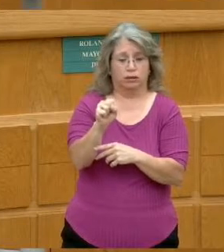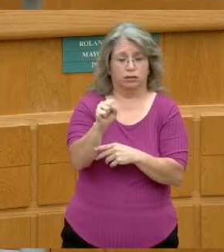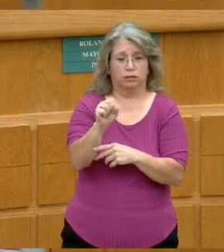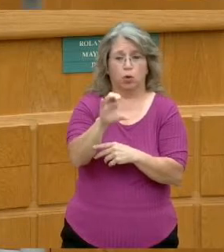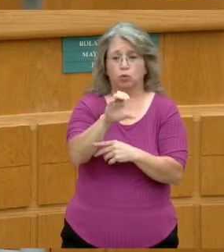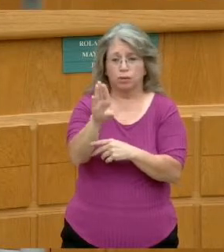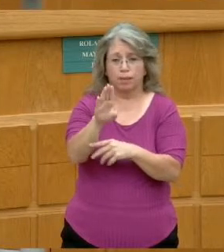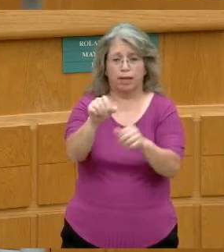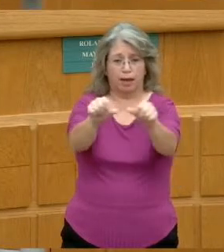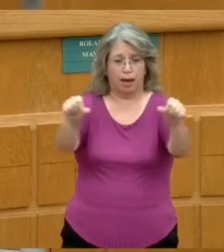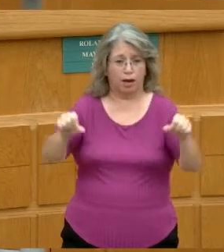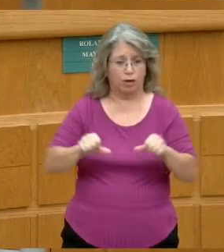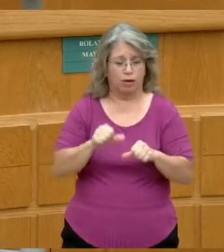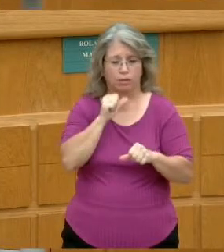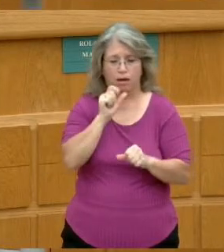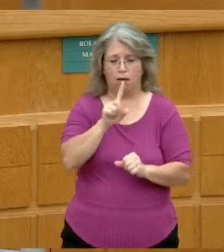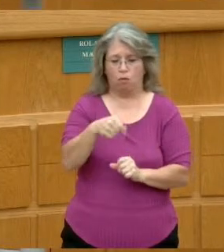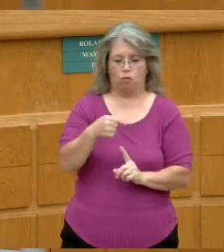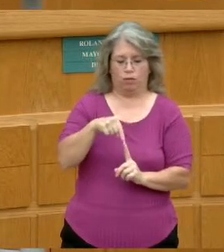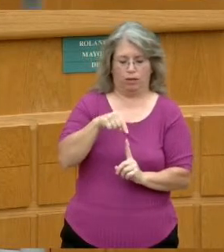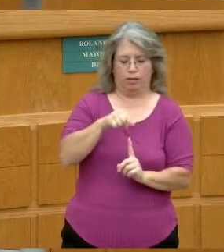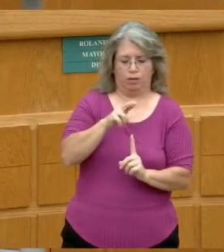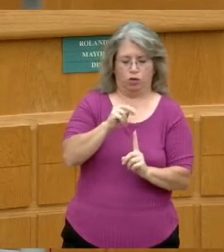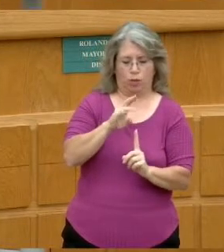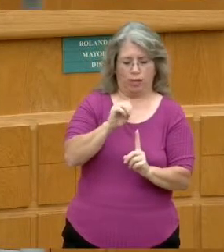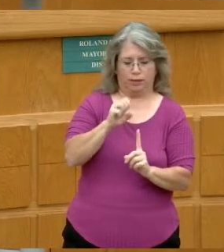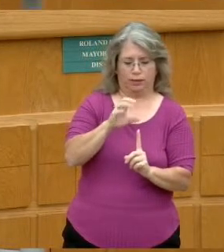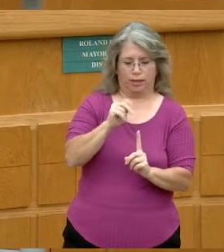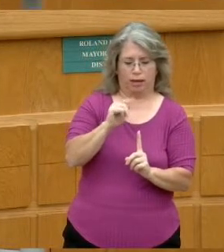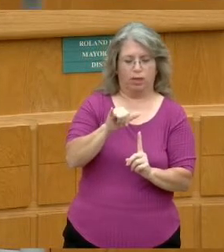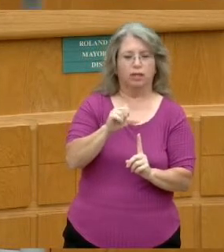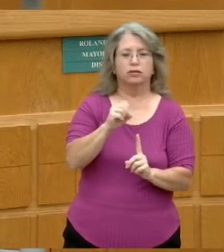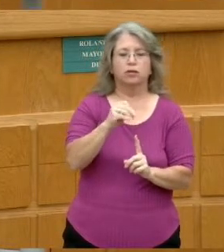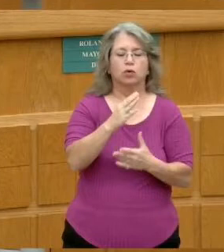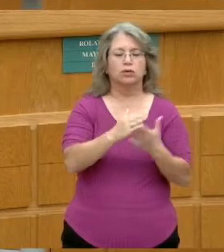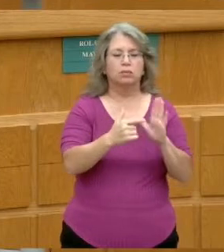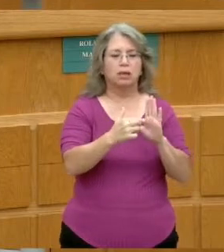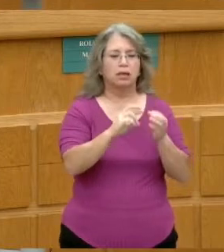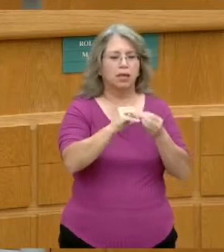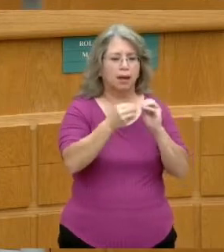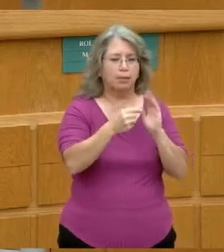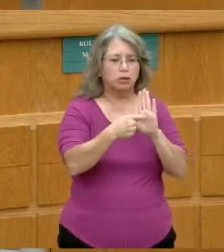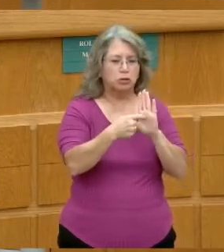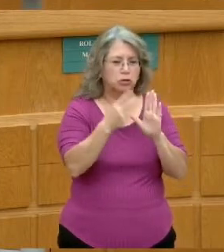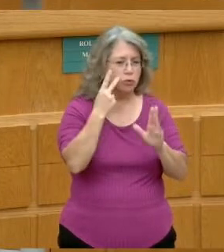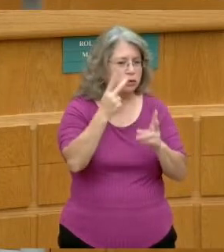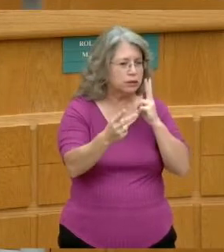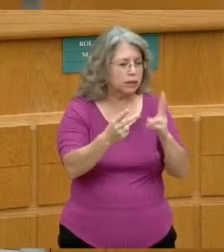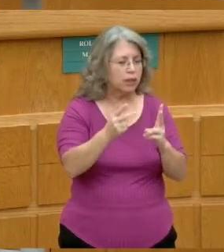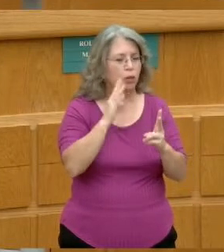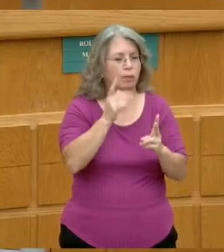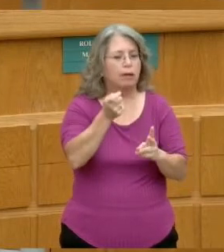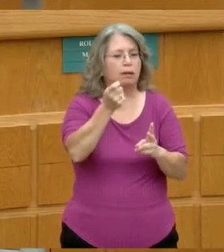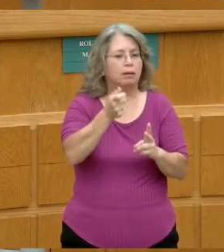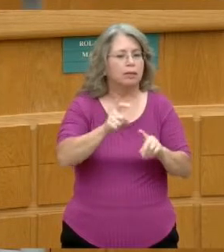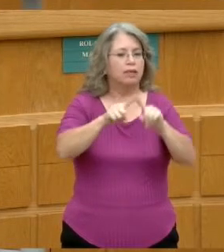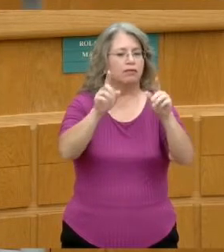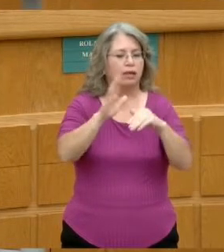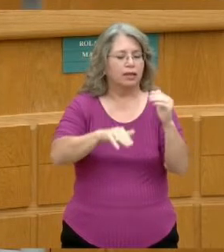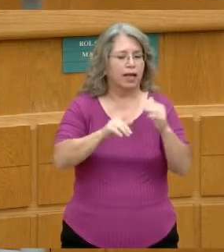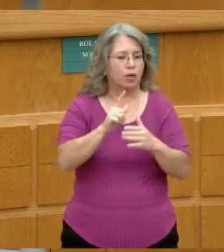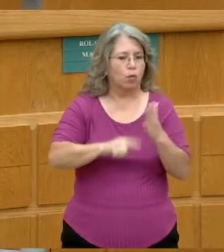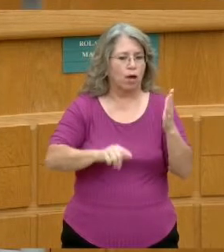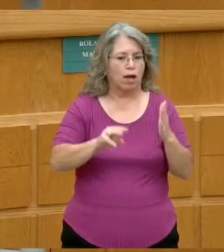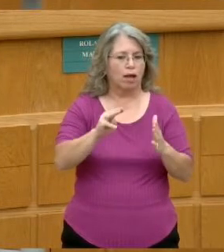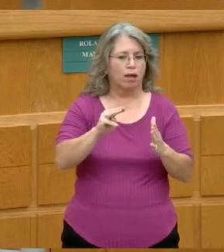so I think it's important to point that out. So some of the numbers that we're showing are gonna be a little bit different than what manager Zanoni showed. Also, the numbers we're showing are